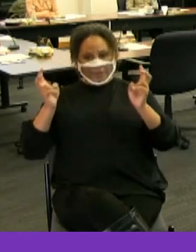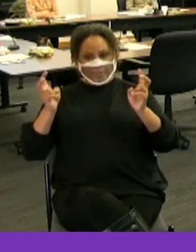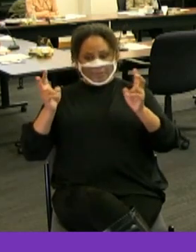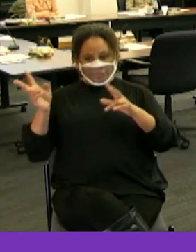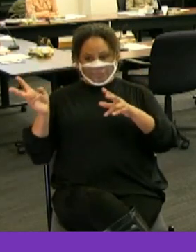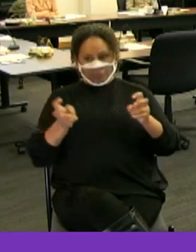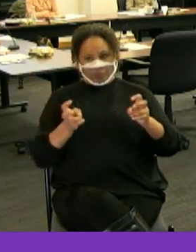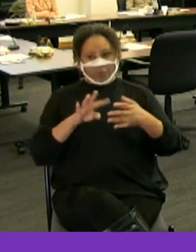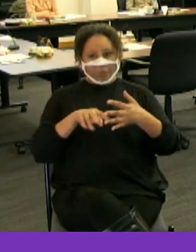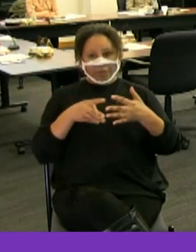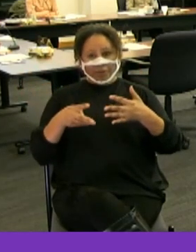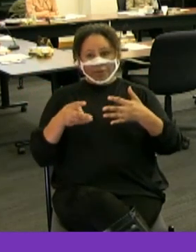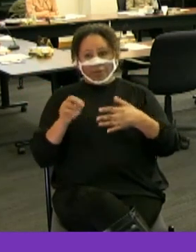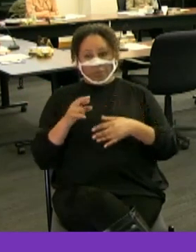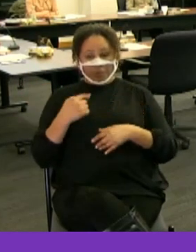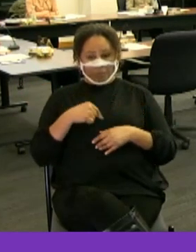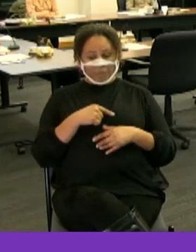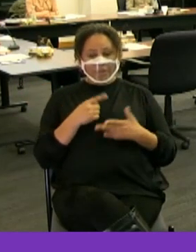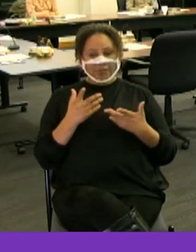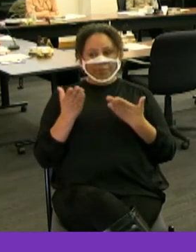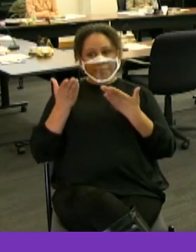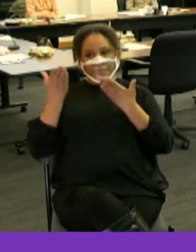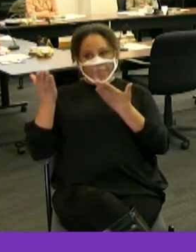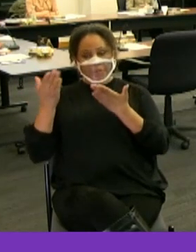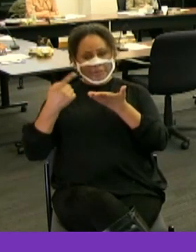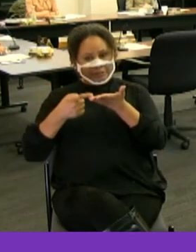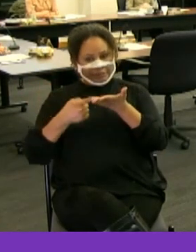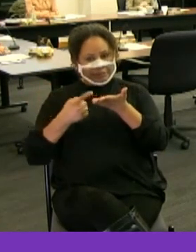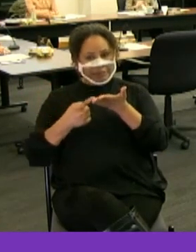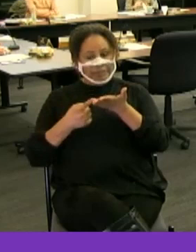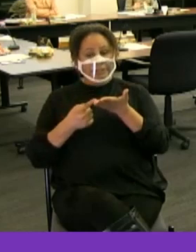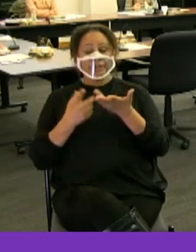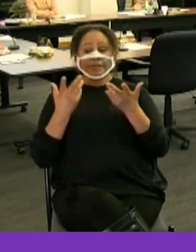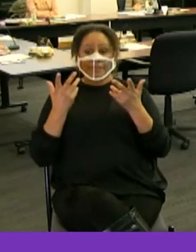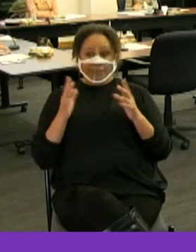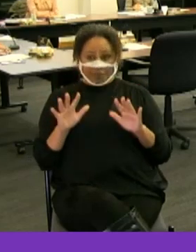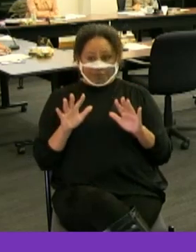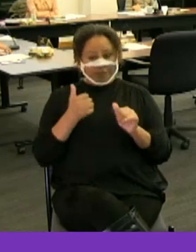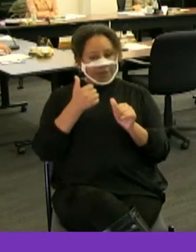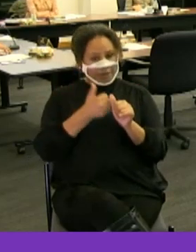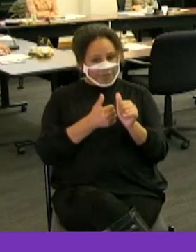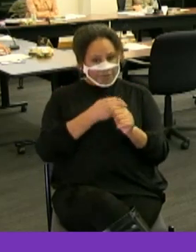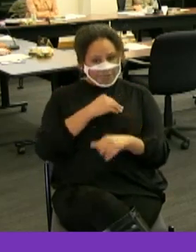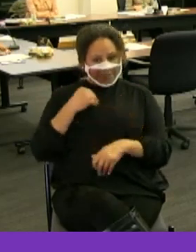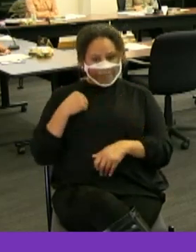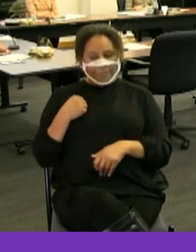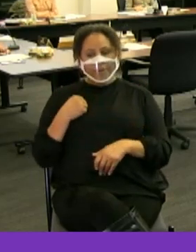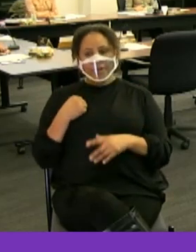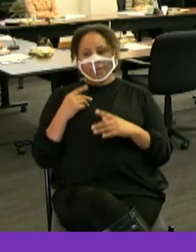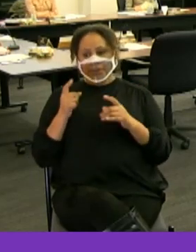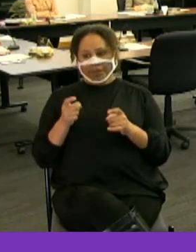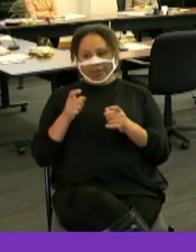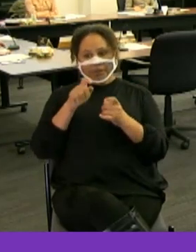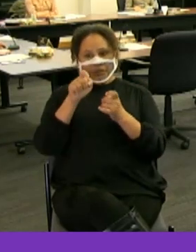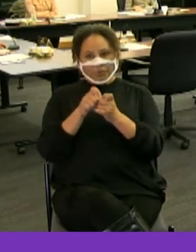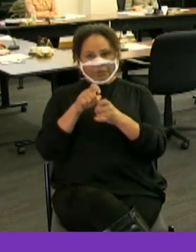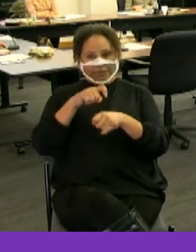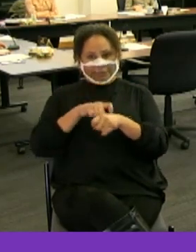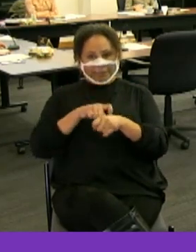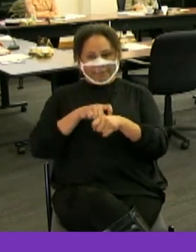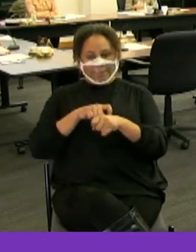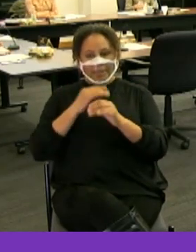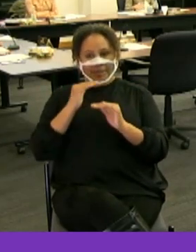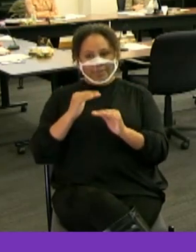from the agenda or that we have pulled to discuss. And then every member would then get, you know, a certain amount of time